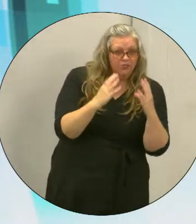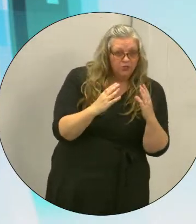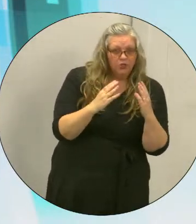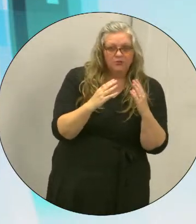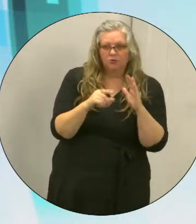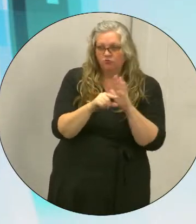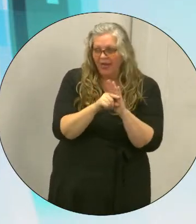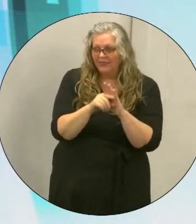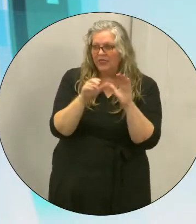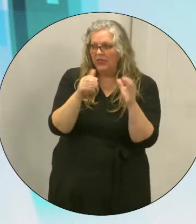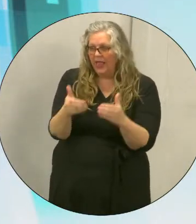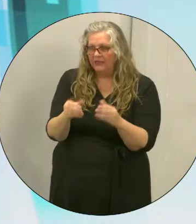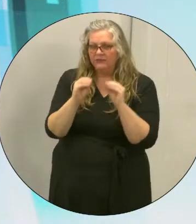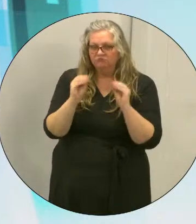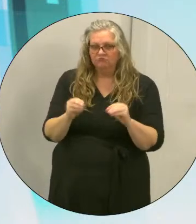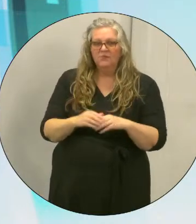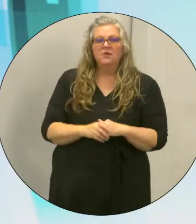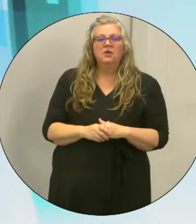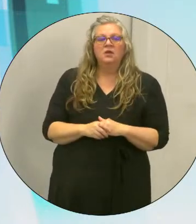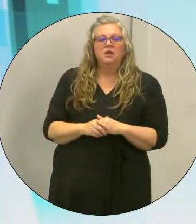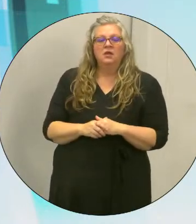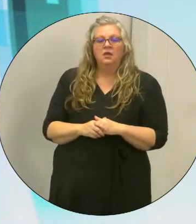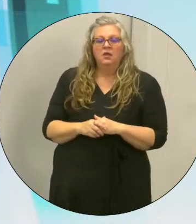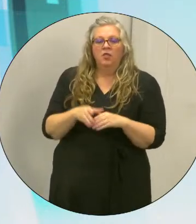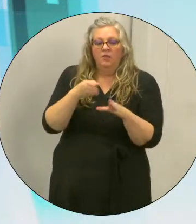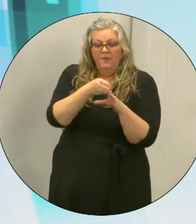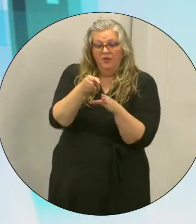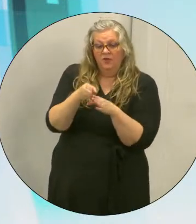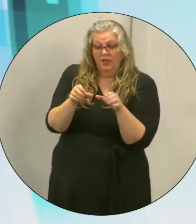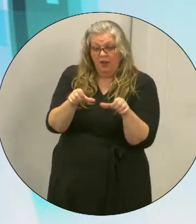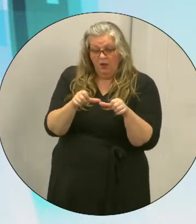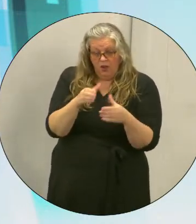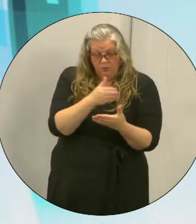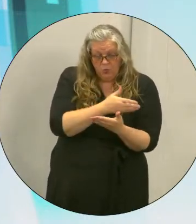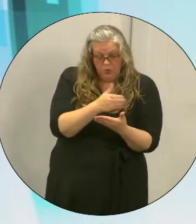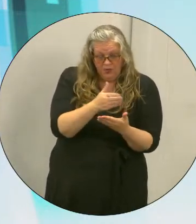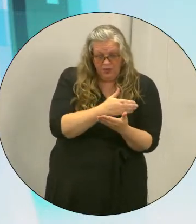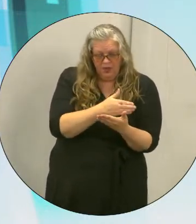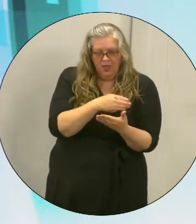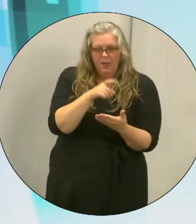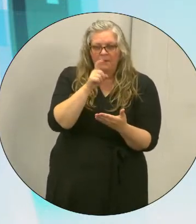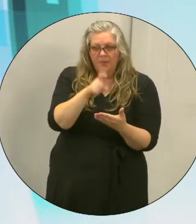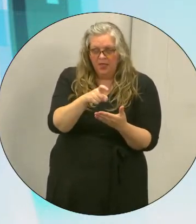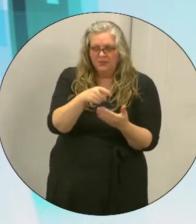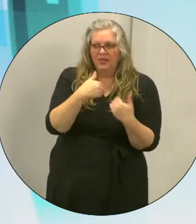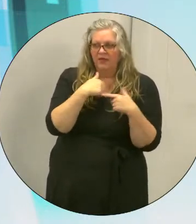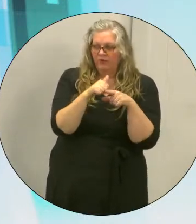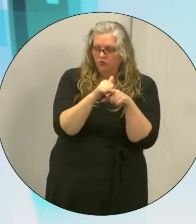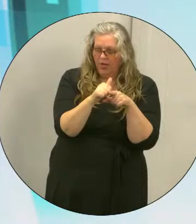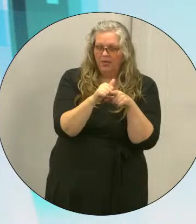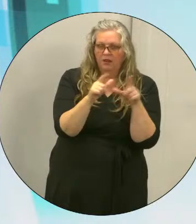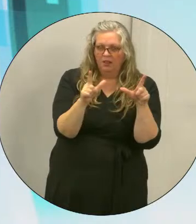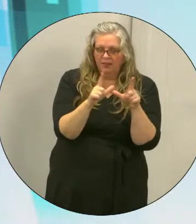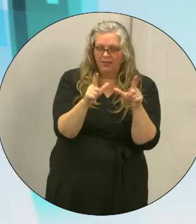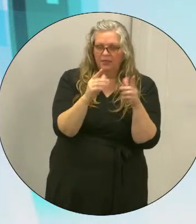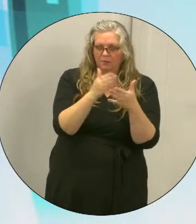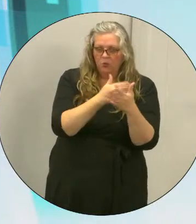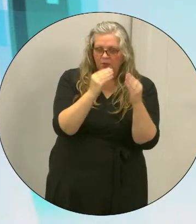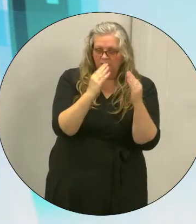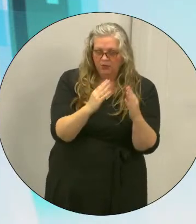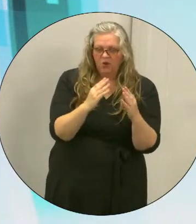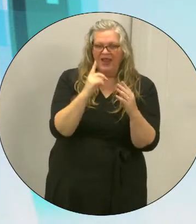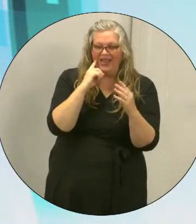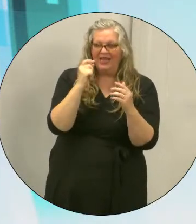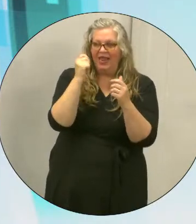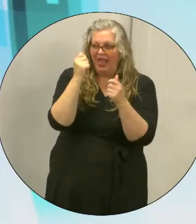grades. The bottom line is that specialized areas such as music need to be taught by a trained licensed music teacher, and in every